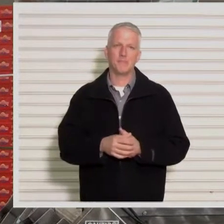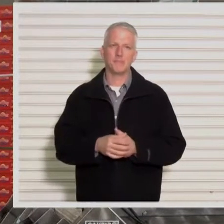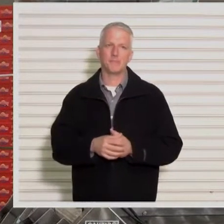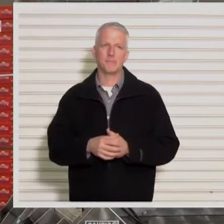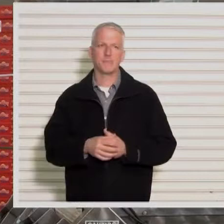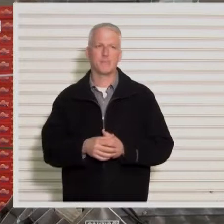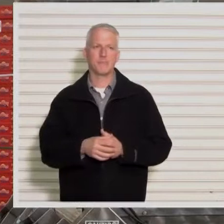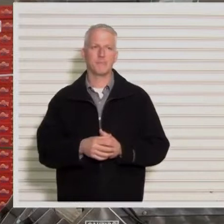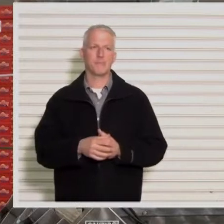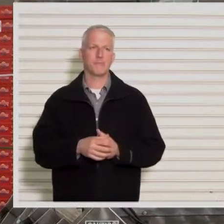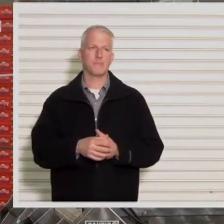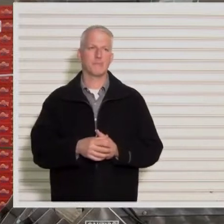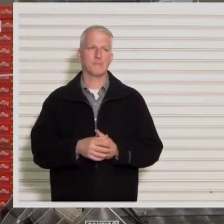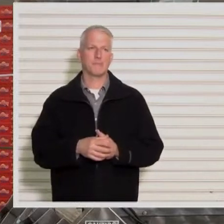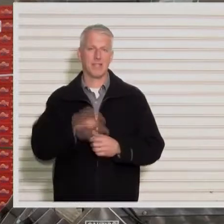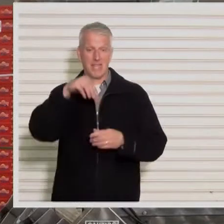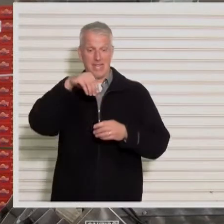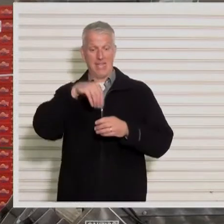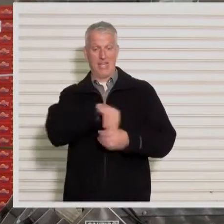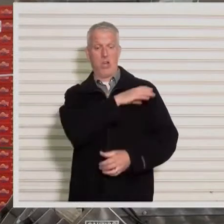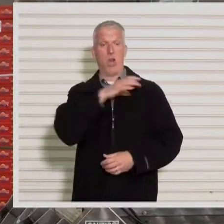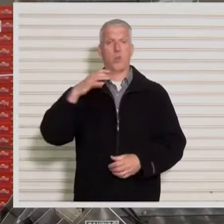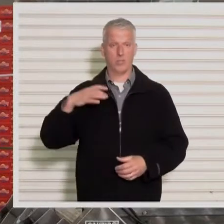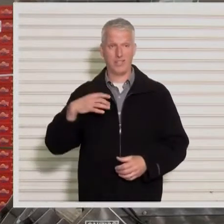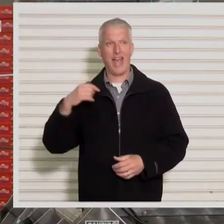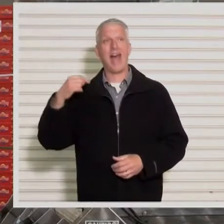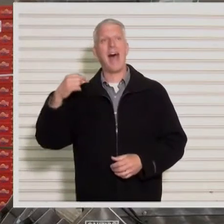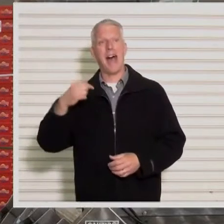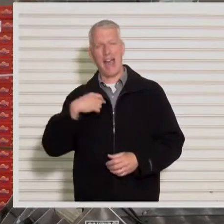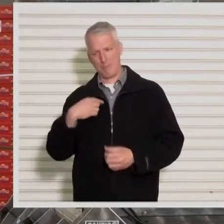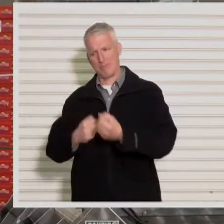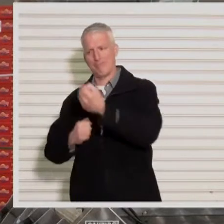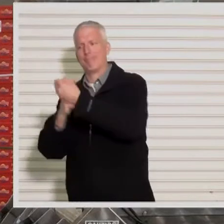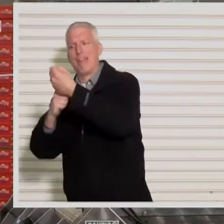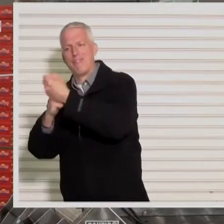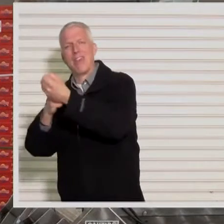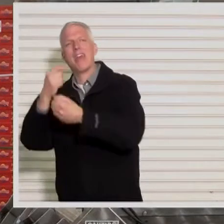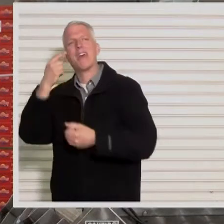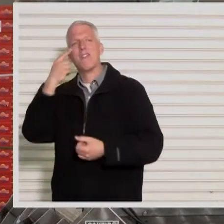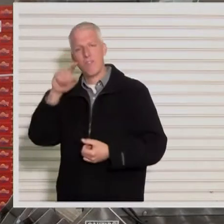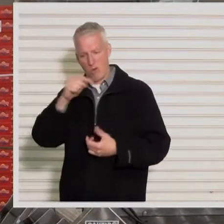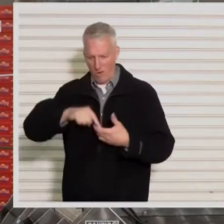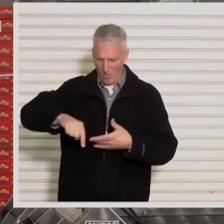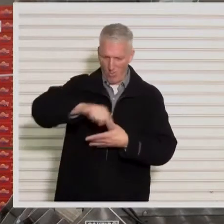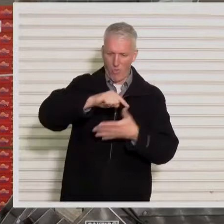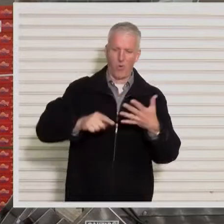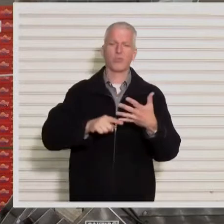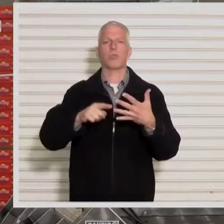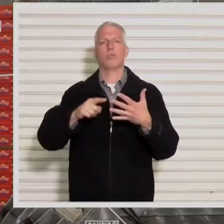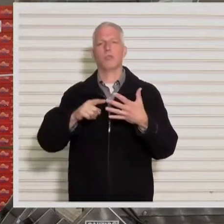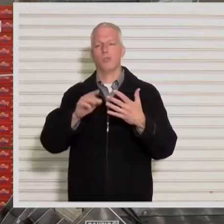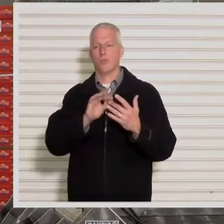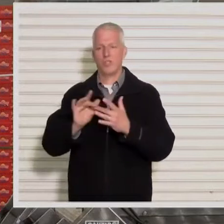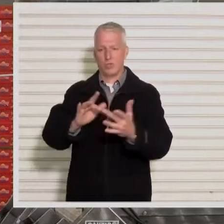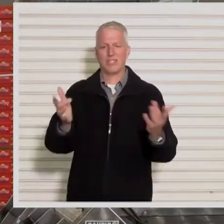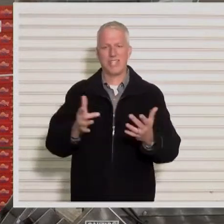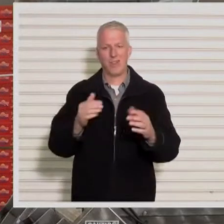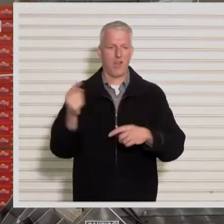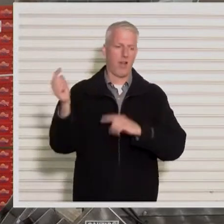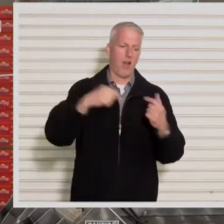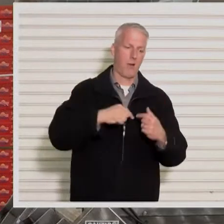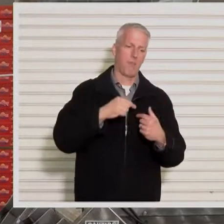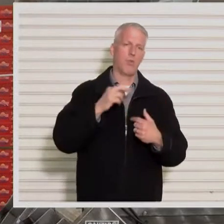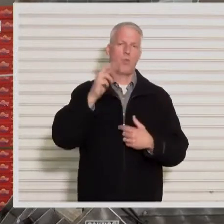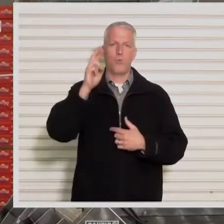So in Congress, I've been advocating for those resources to come here in Riverside County,